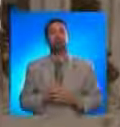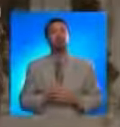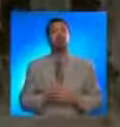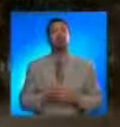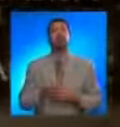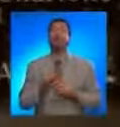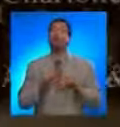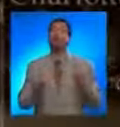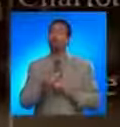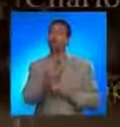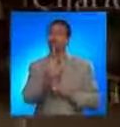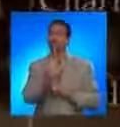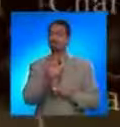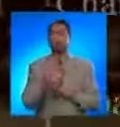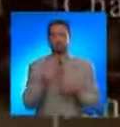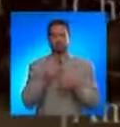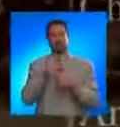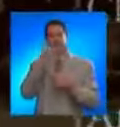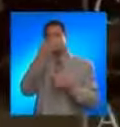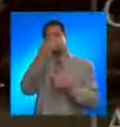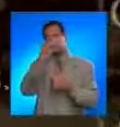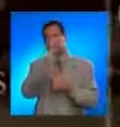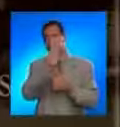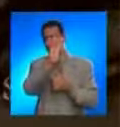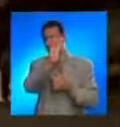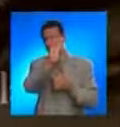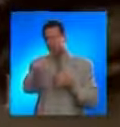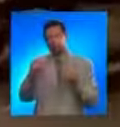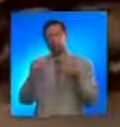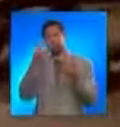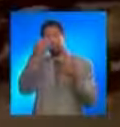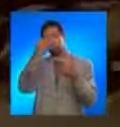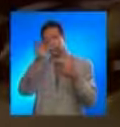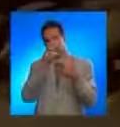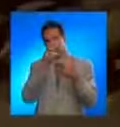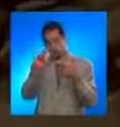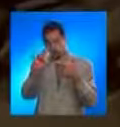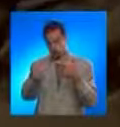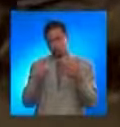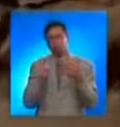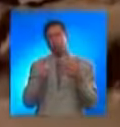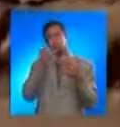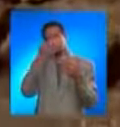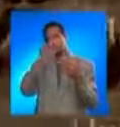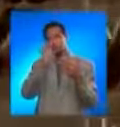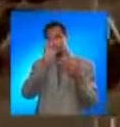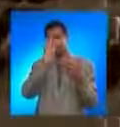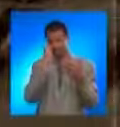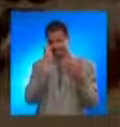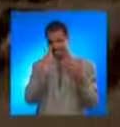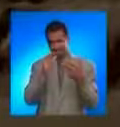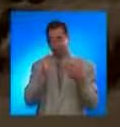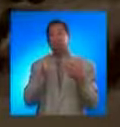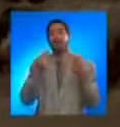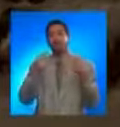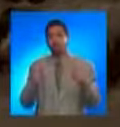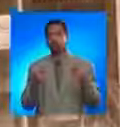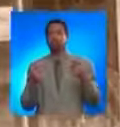property damage. Among these, the events of 1867, 1918, and